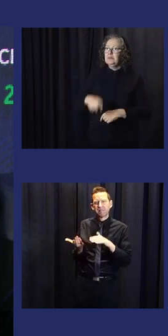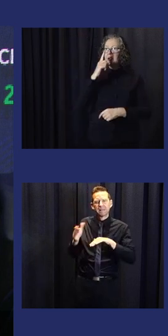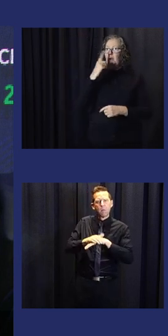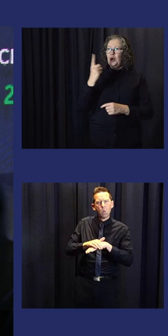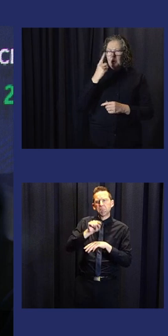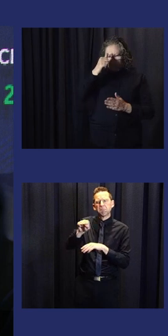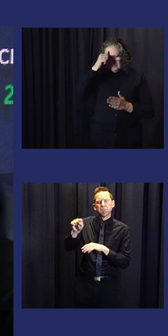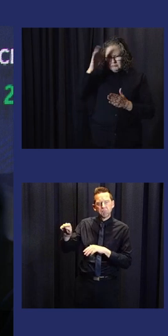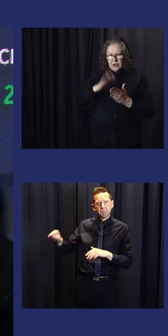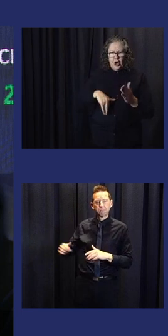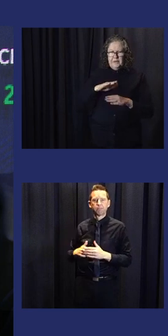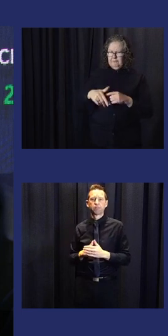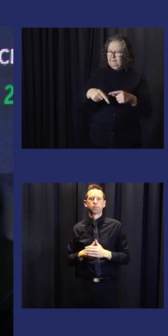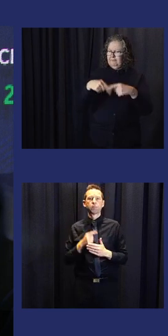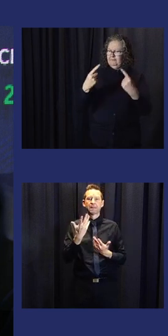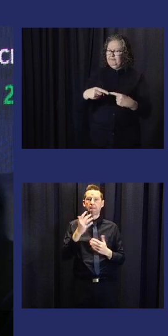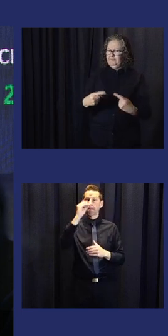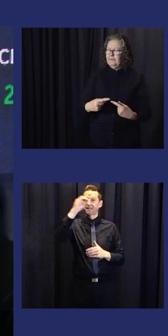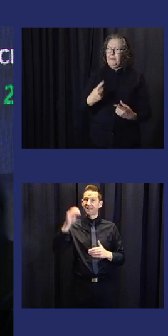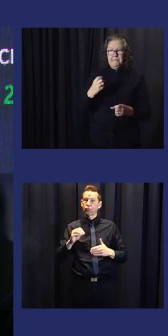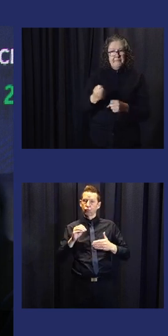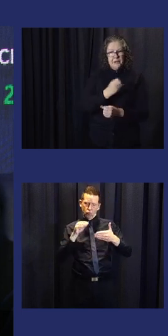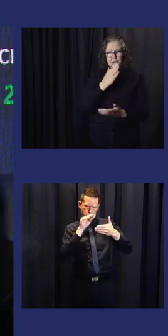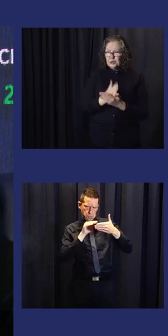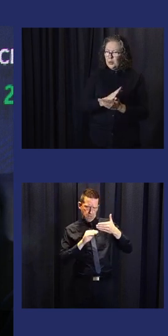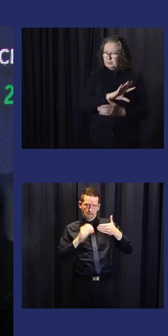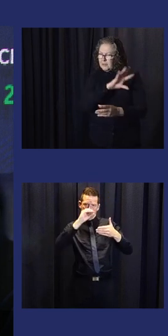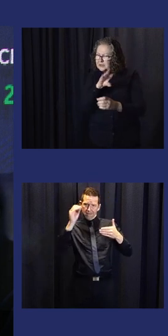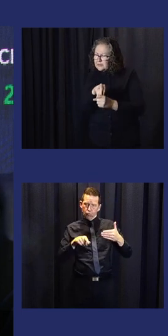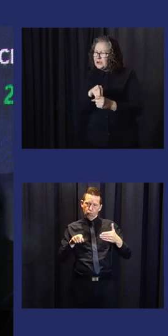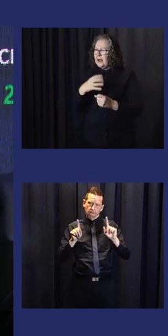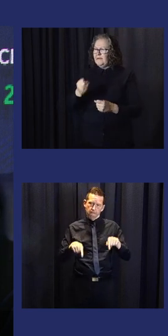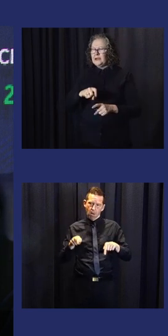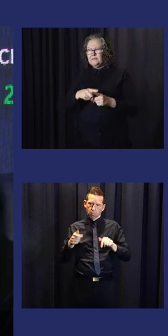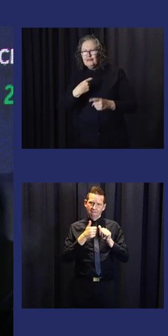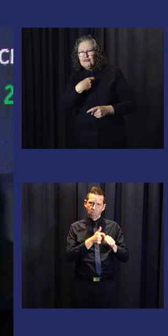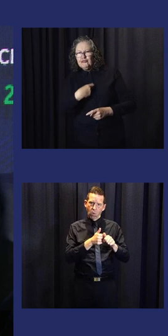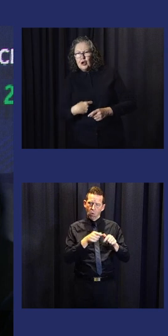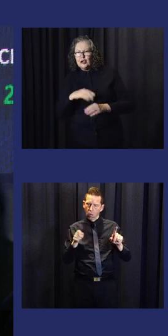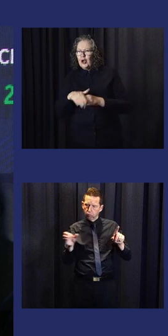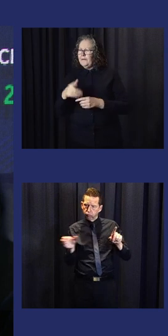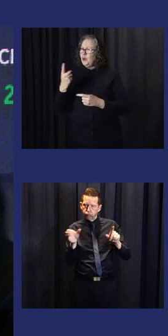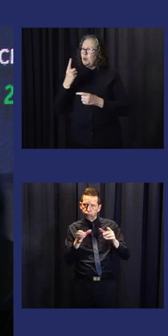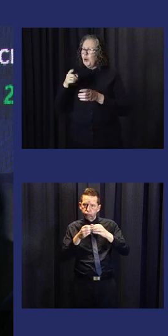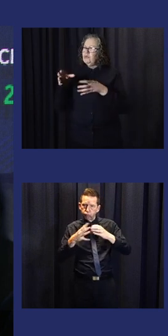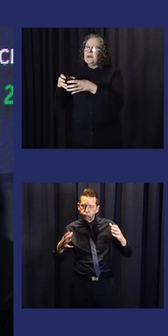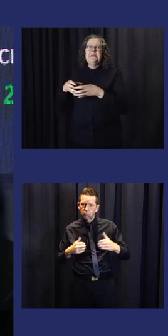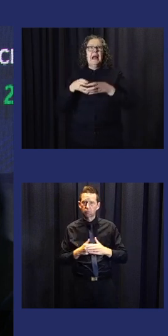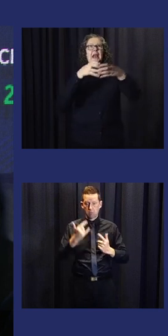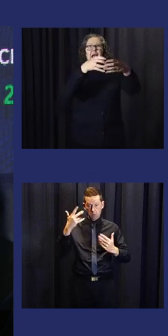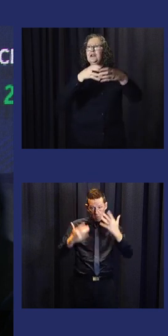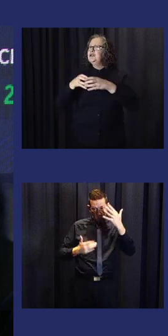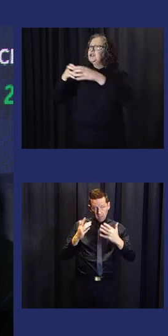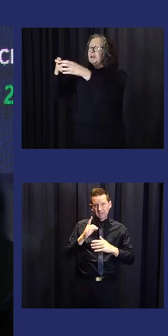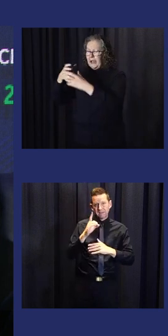SOGISEC, setting quotes for participation, roles on delegations, having both the numerical targets,